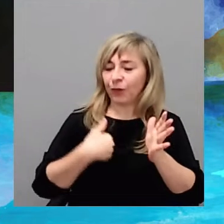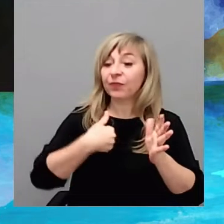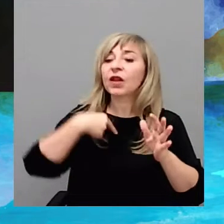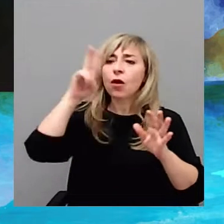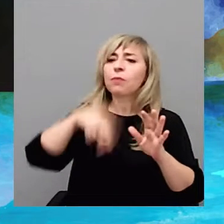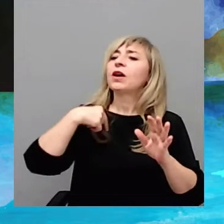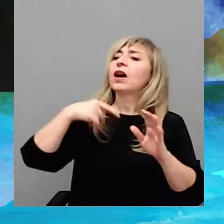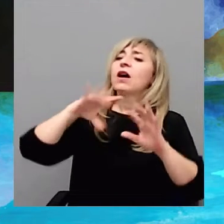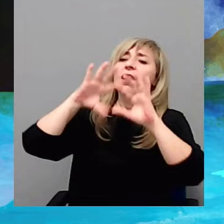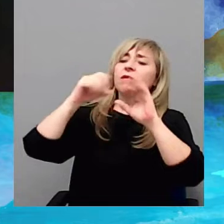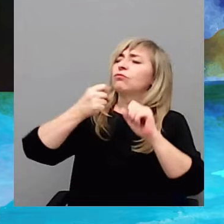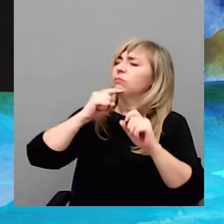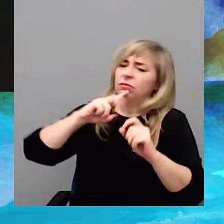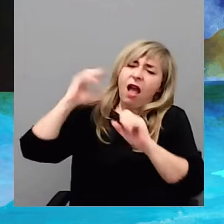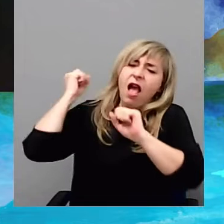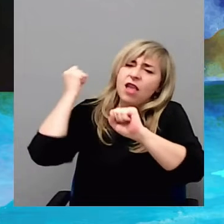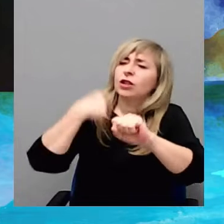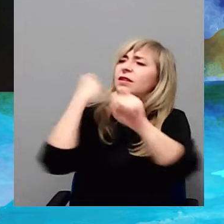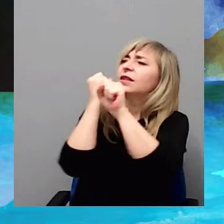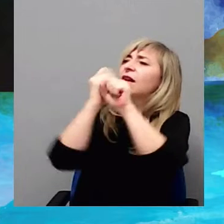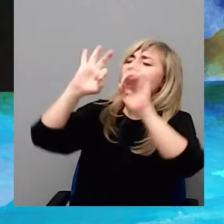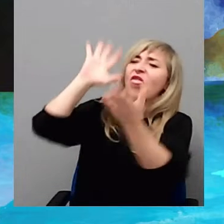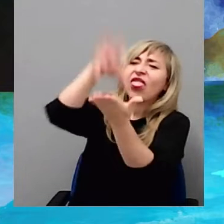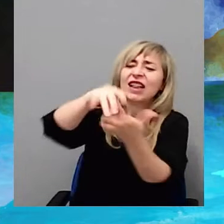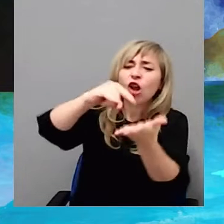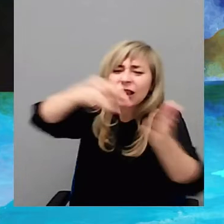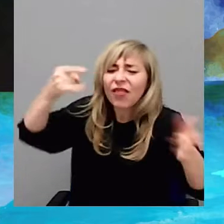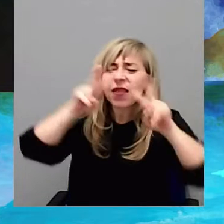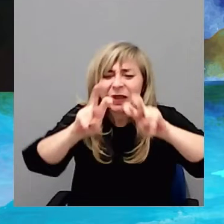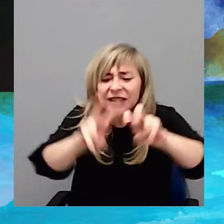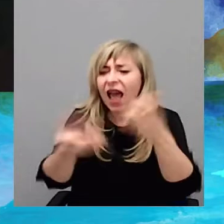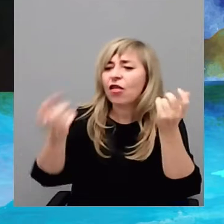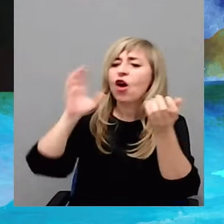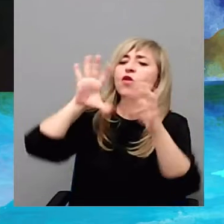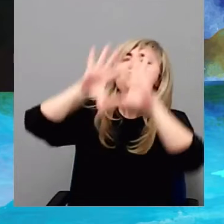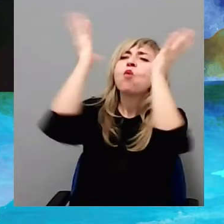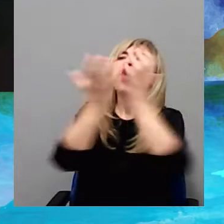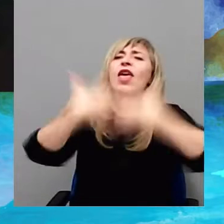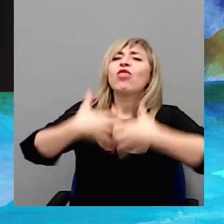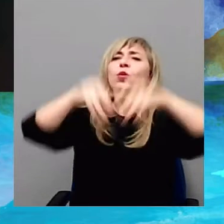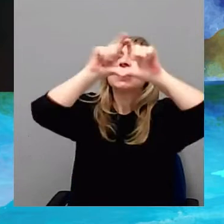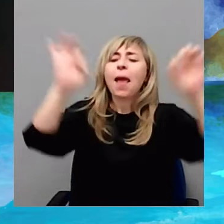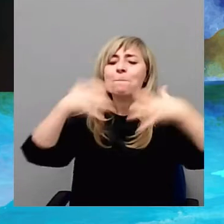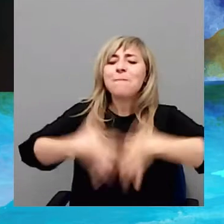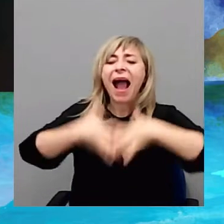several years in the world of industry and in technological centers and research,